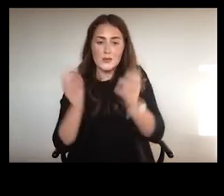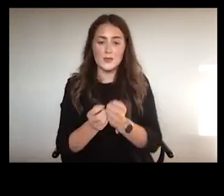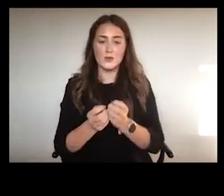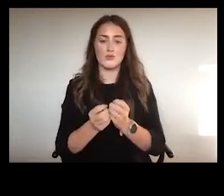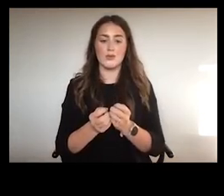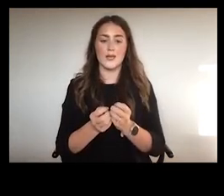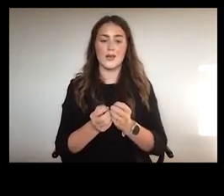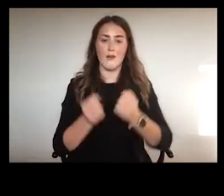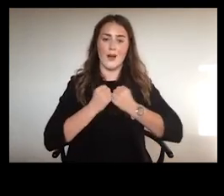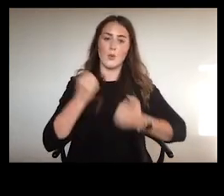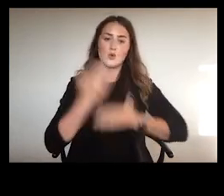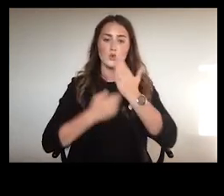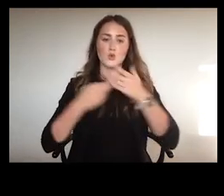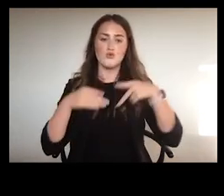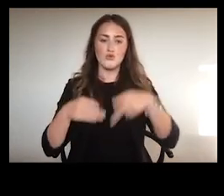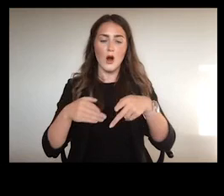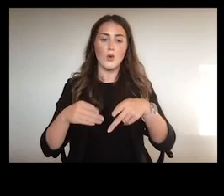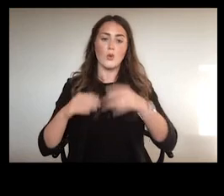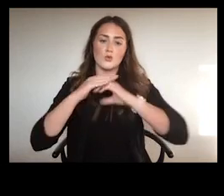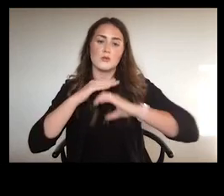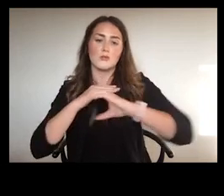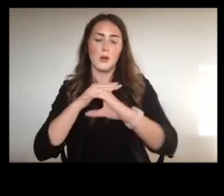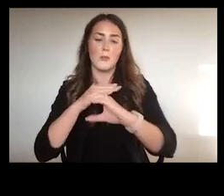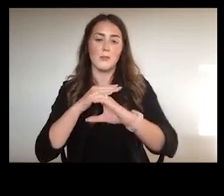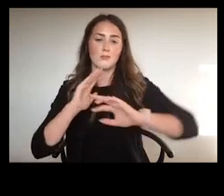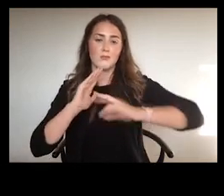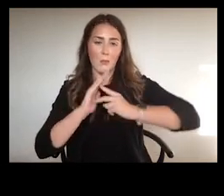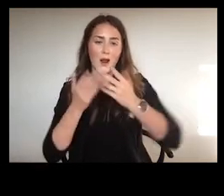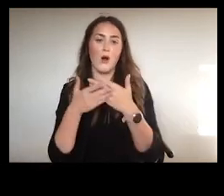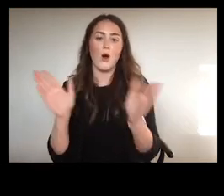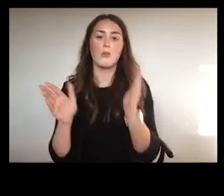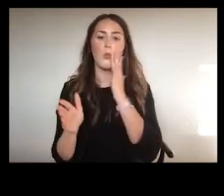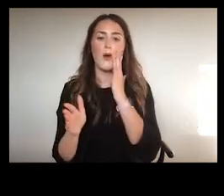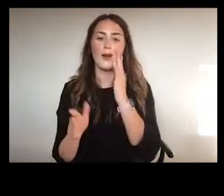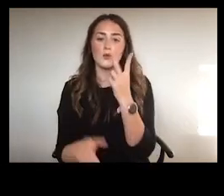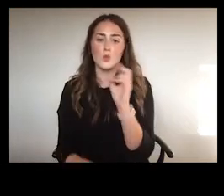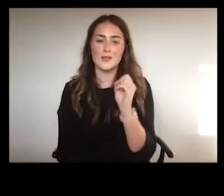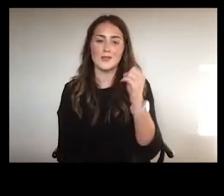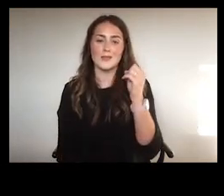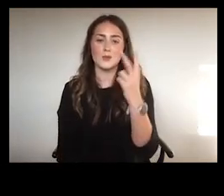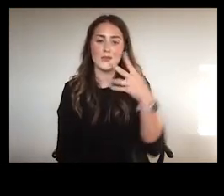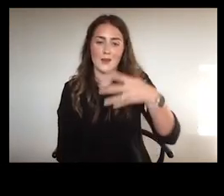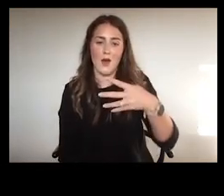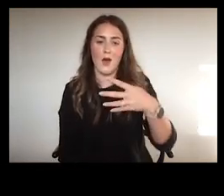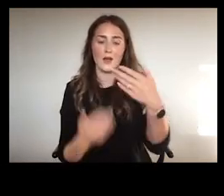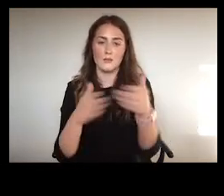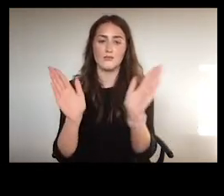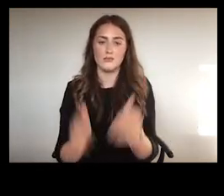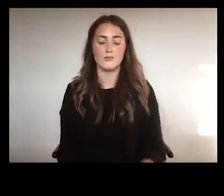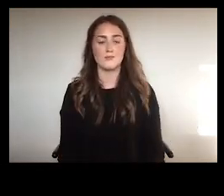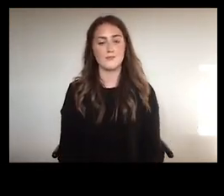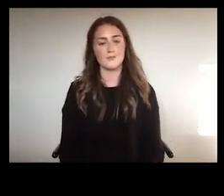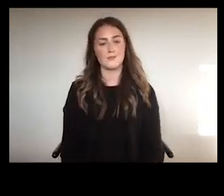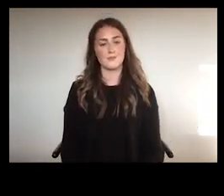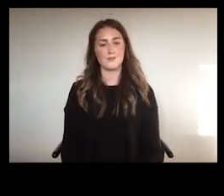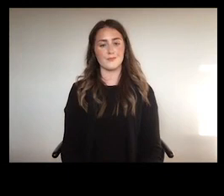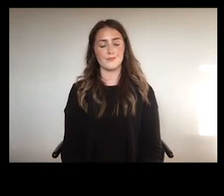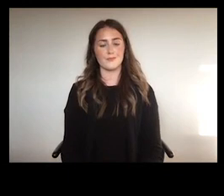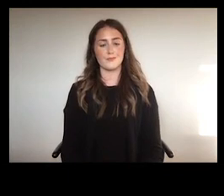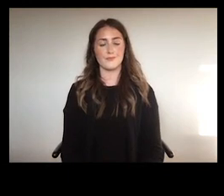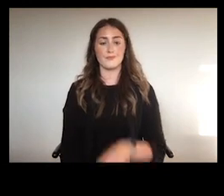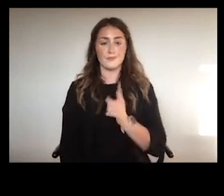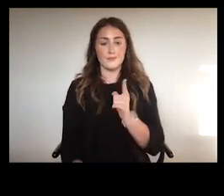environment. This section presents a summary of the impacts of the new road and the tunnel after their planned opening in